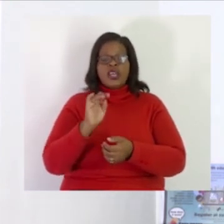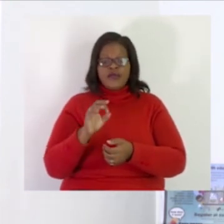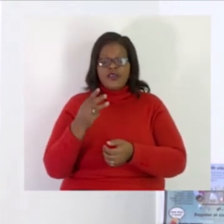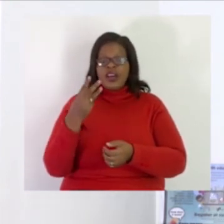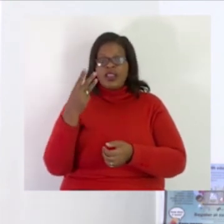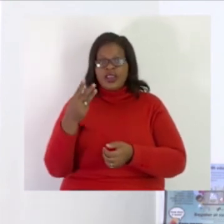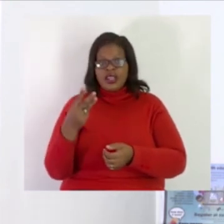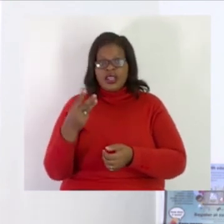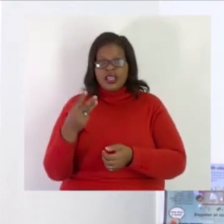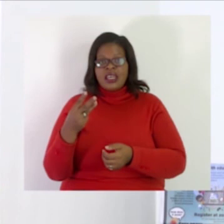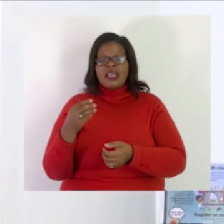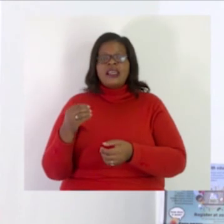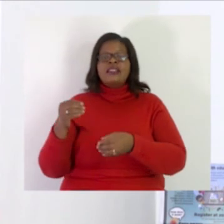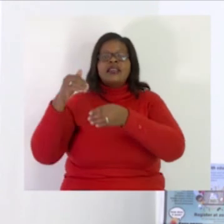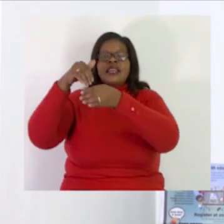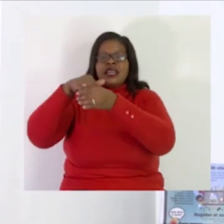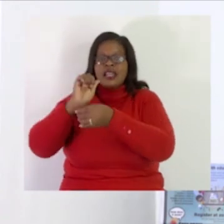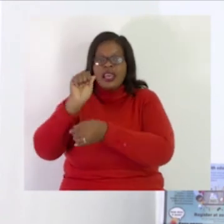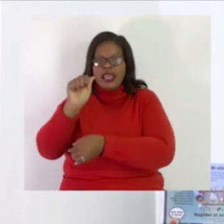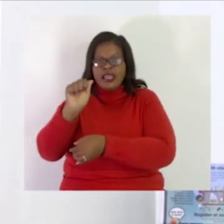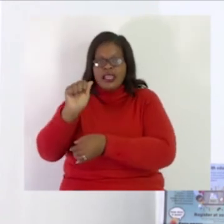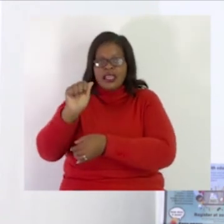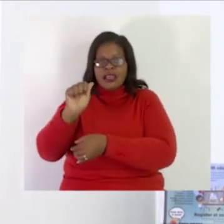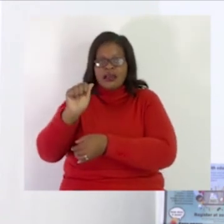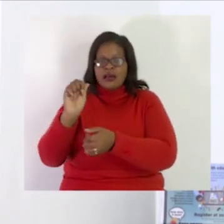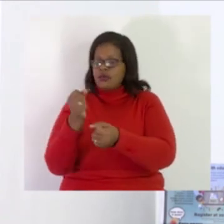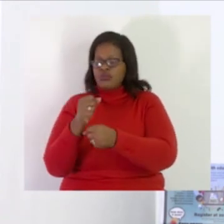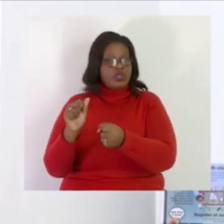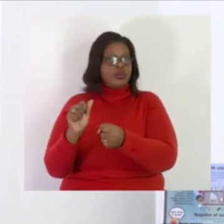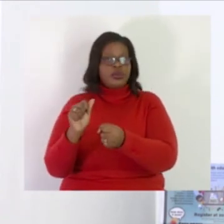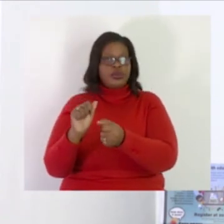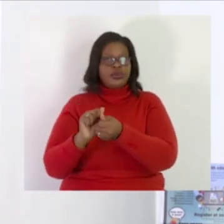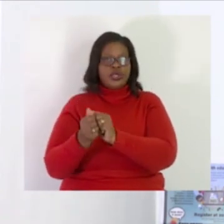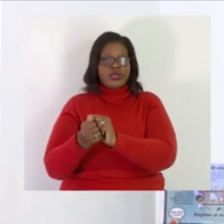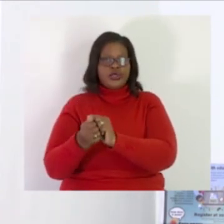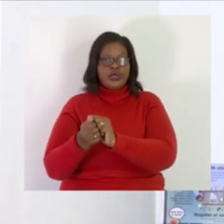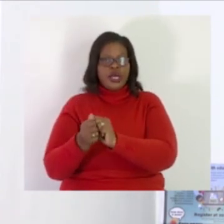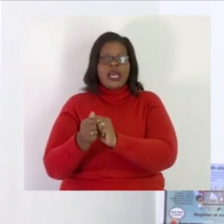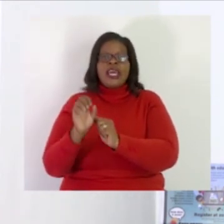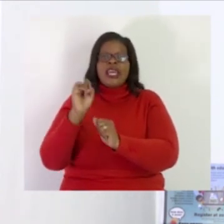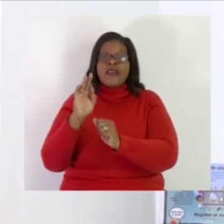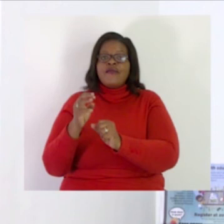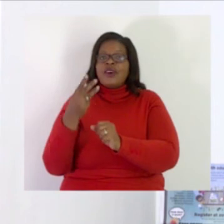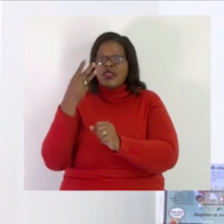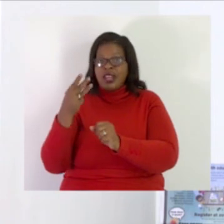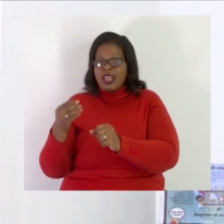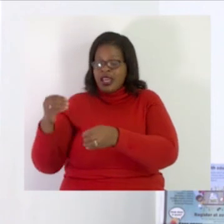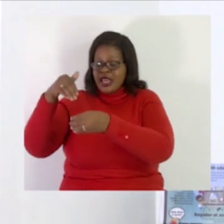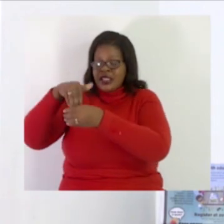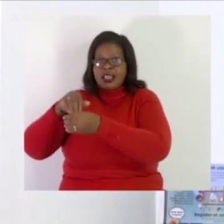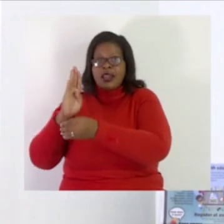3 falls under this category, it cannot change 2. If 3 falls in this